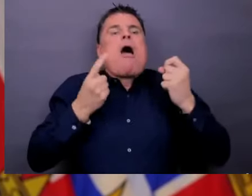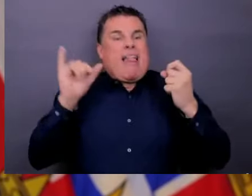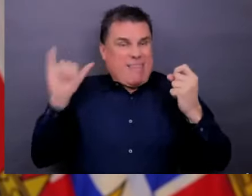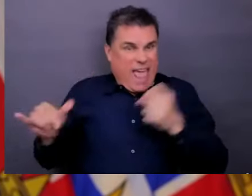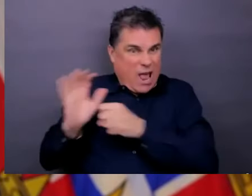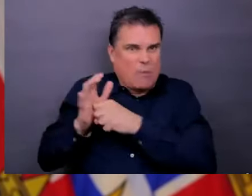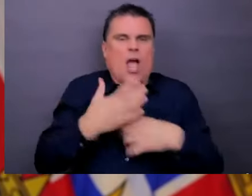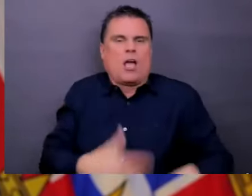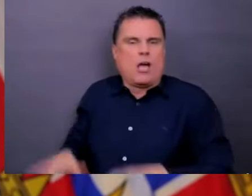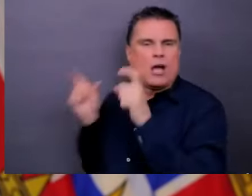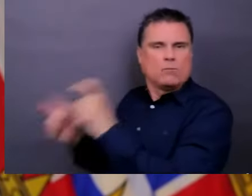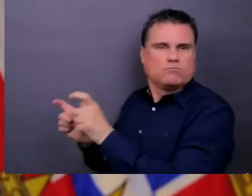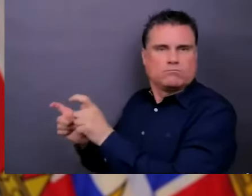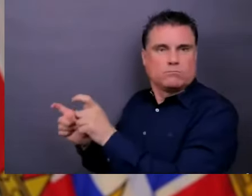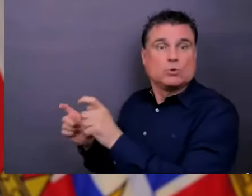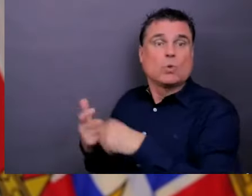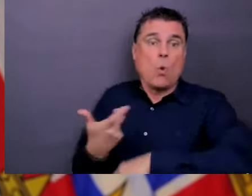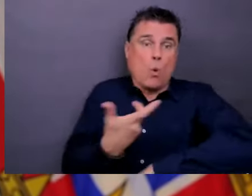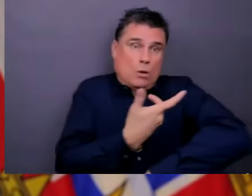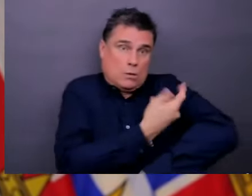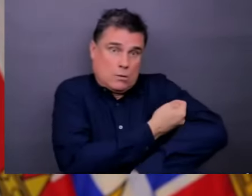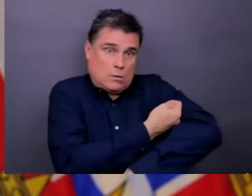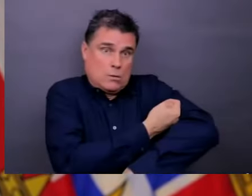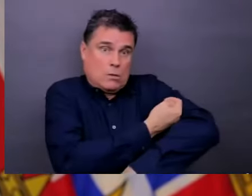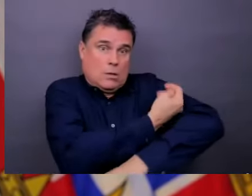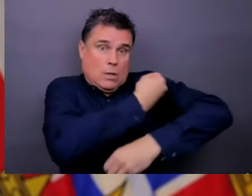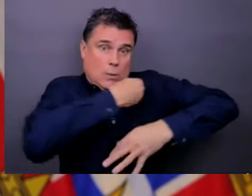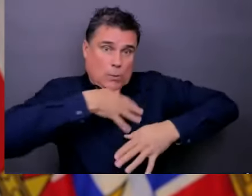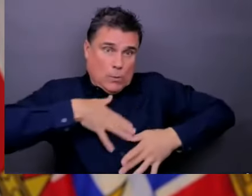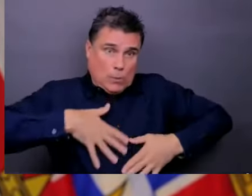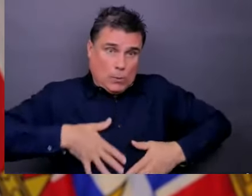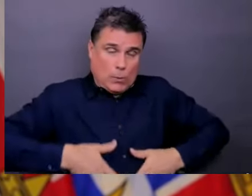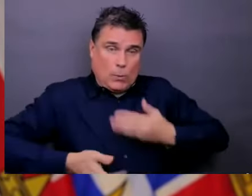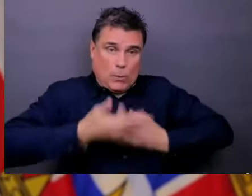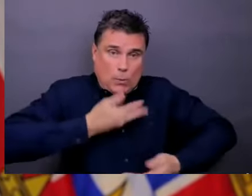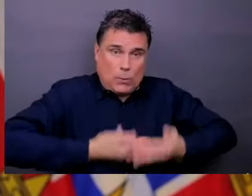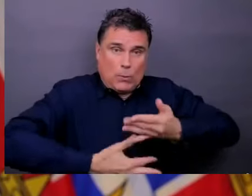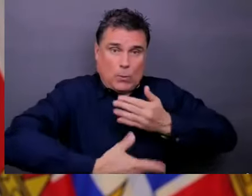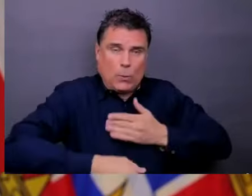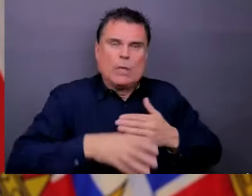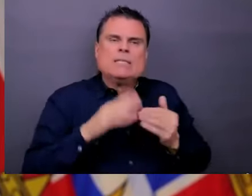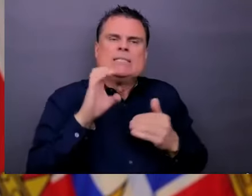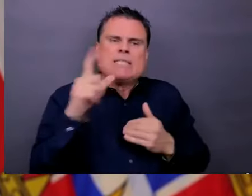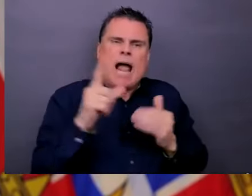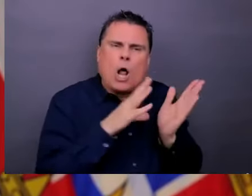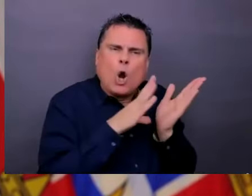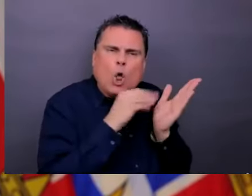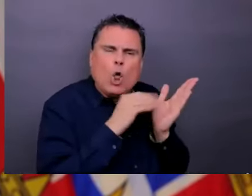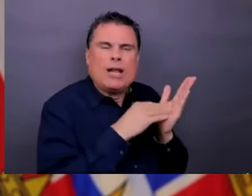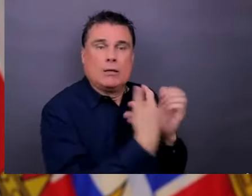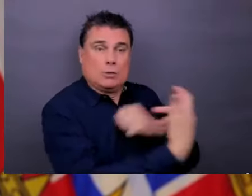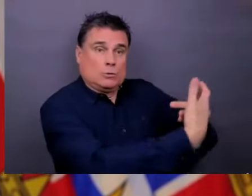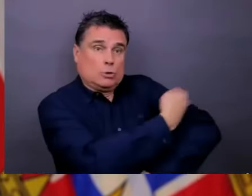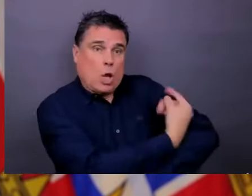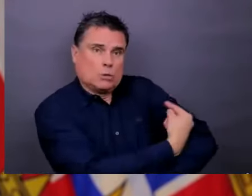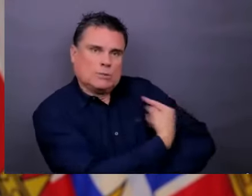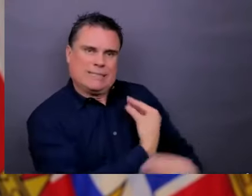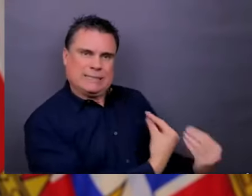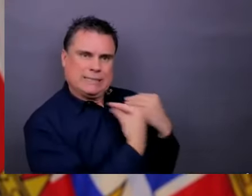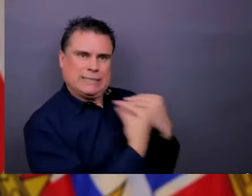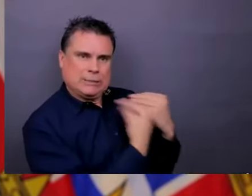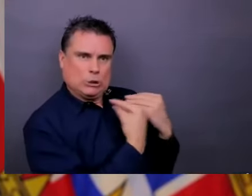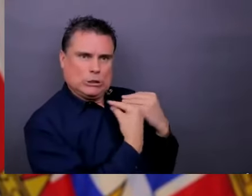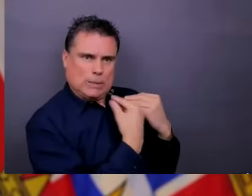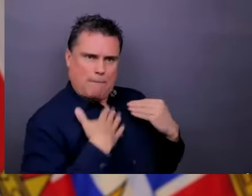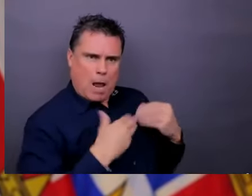these cells that take longer to build up, but are longer lasting as well. The memory of these antigens